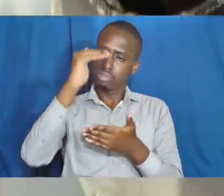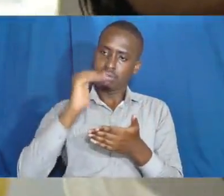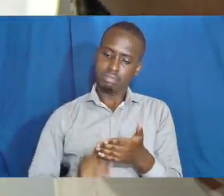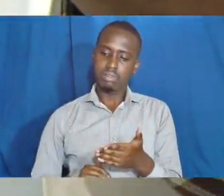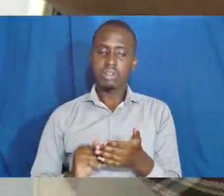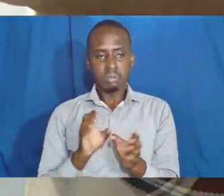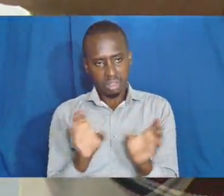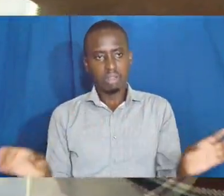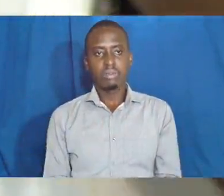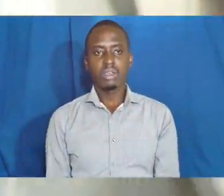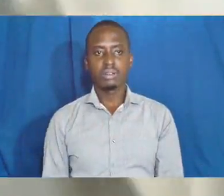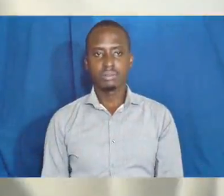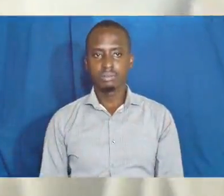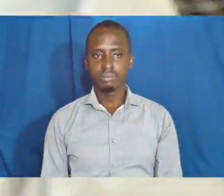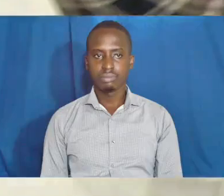separate.